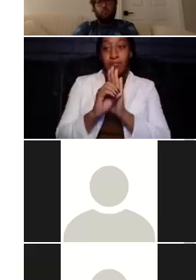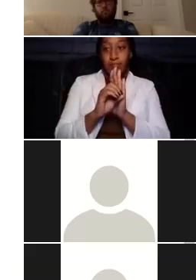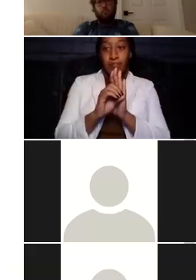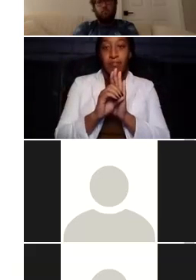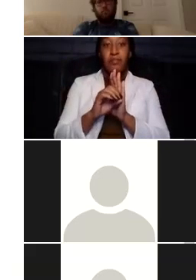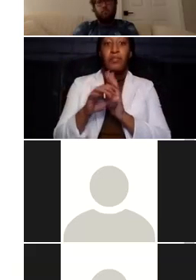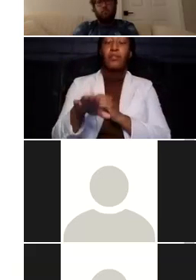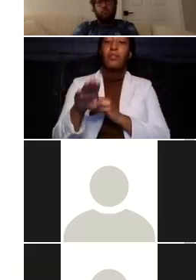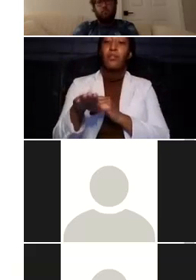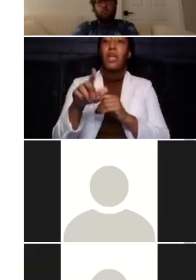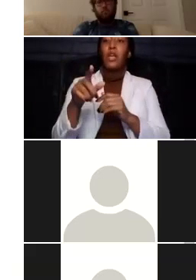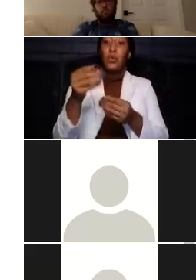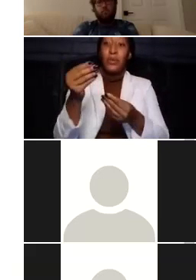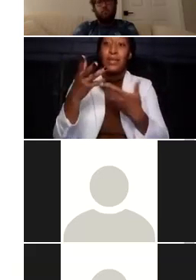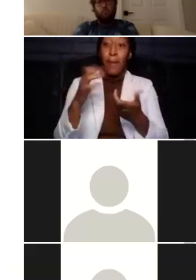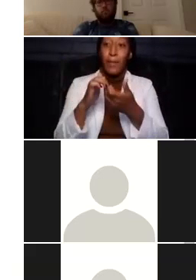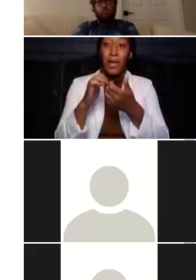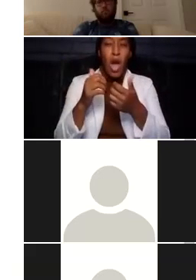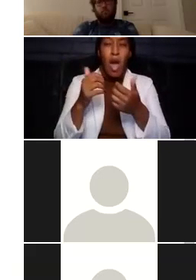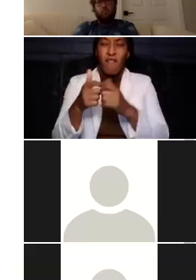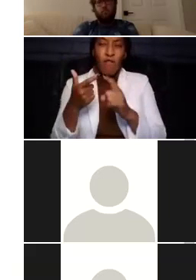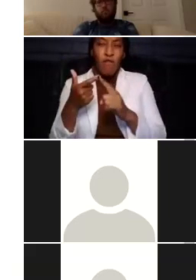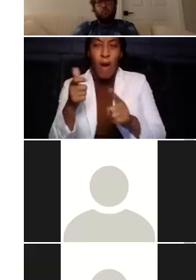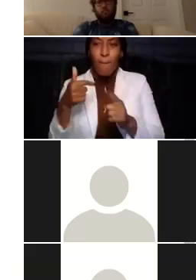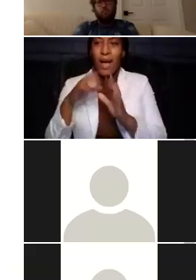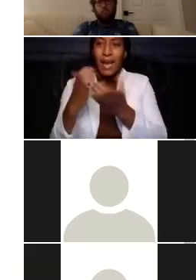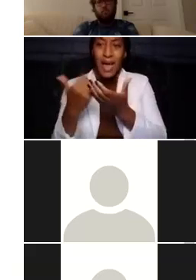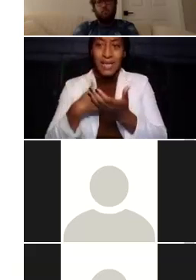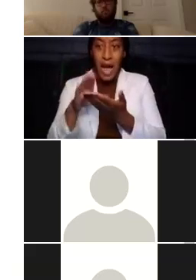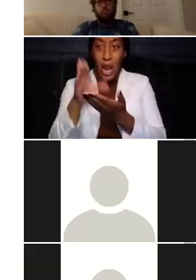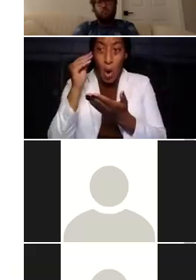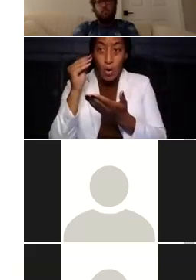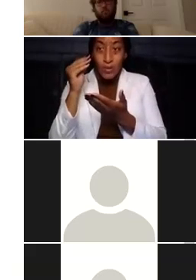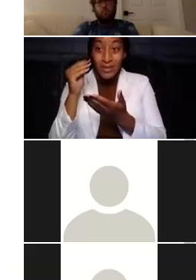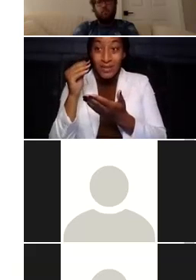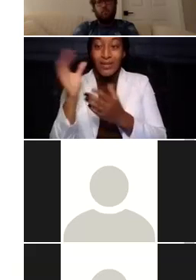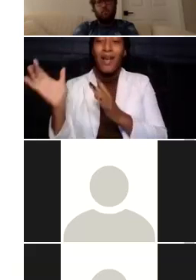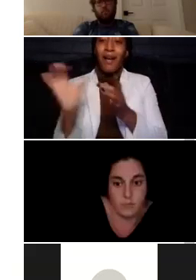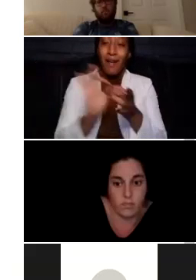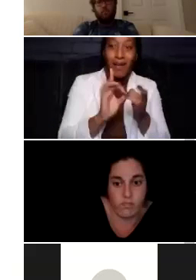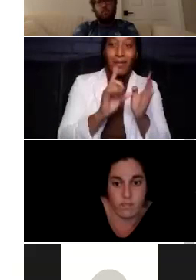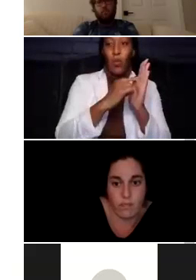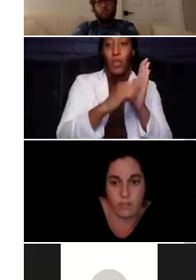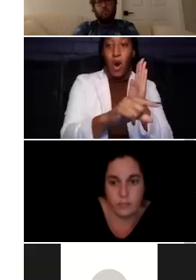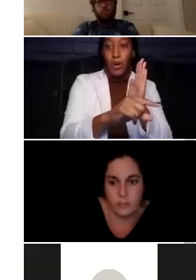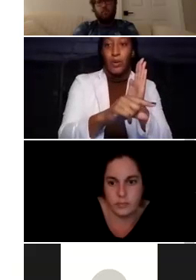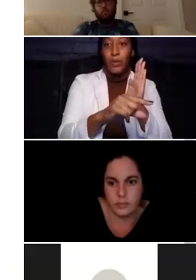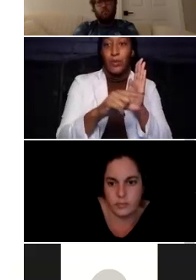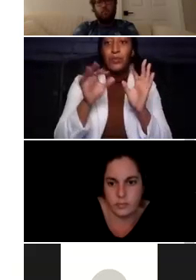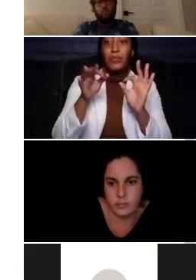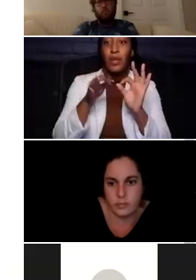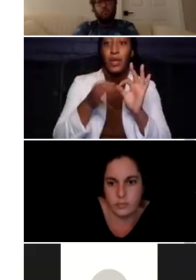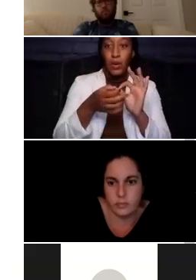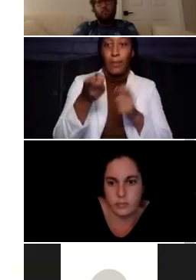me be specific and give you some examples, okay? So we have talked about a lot of different